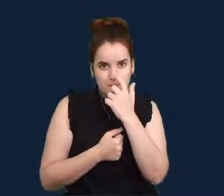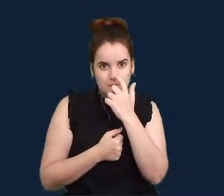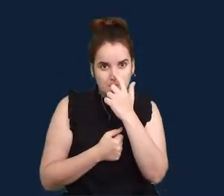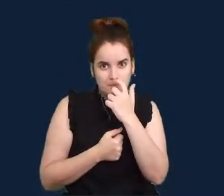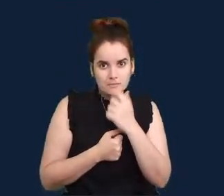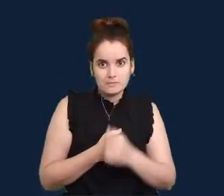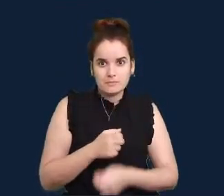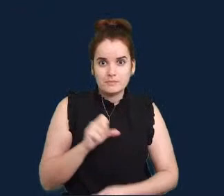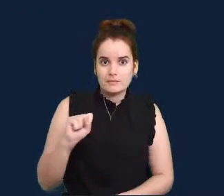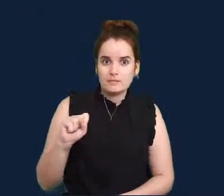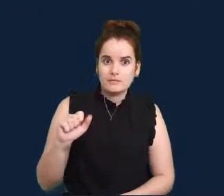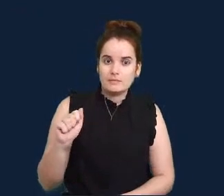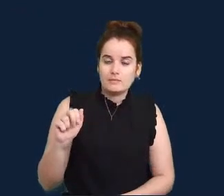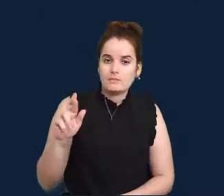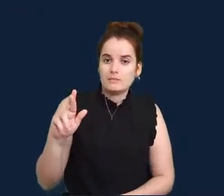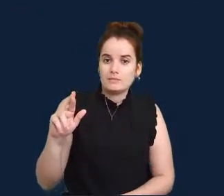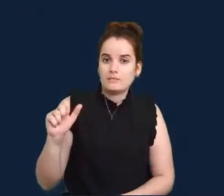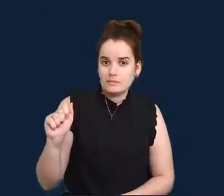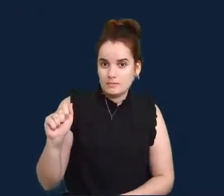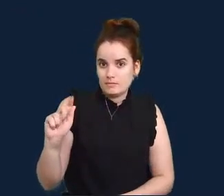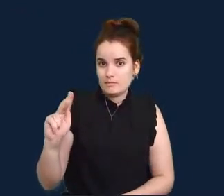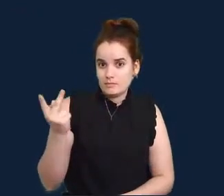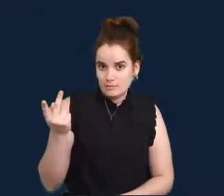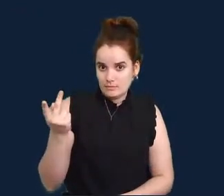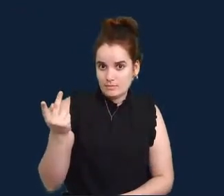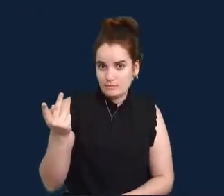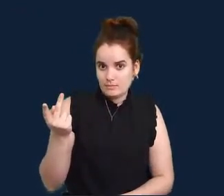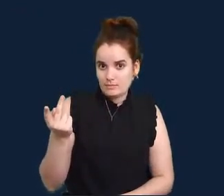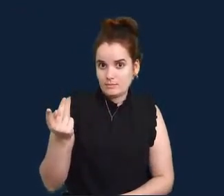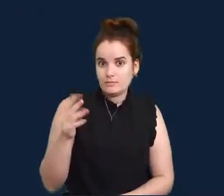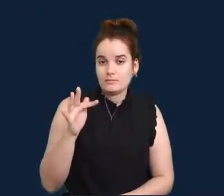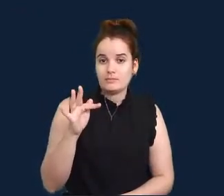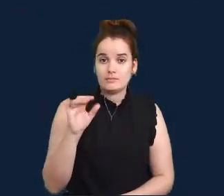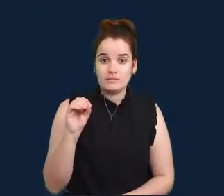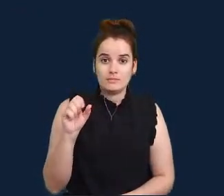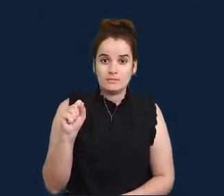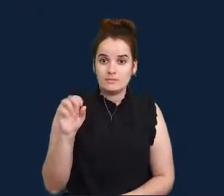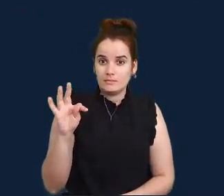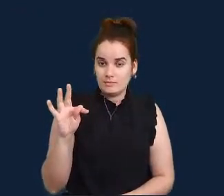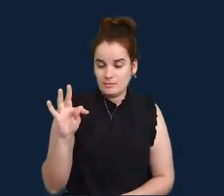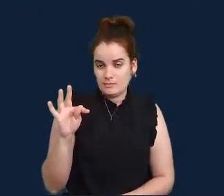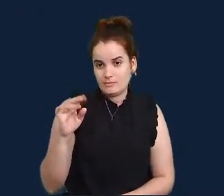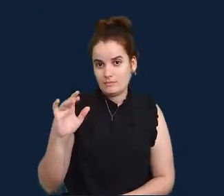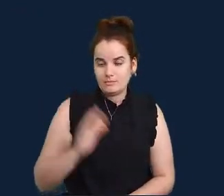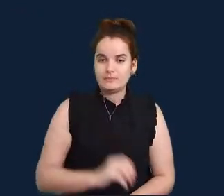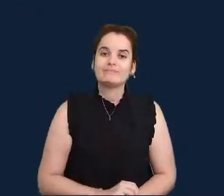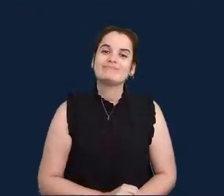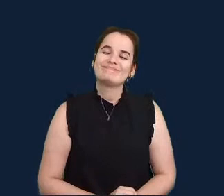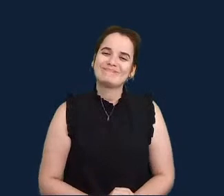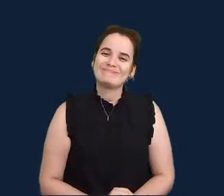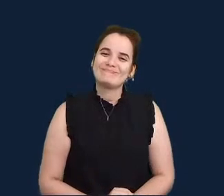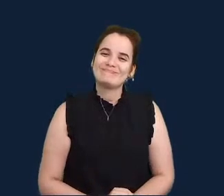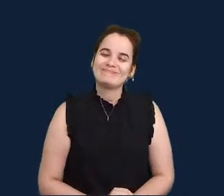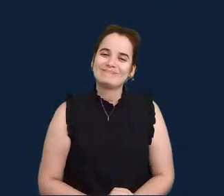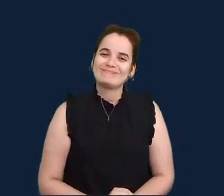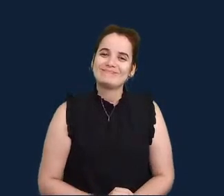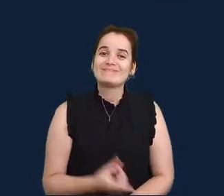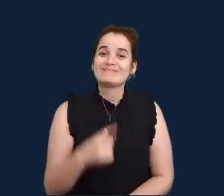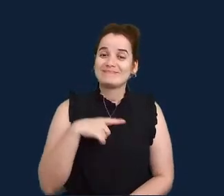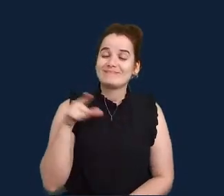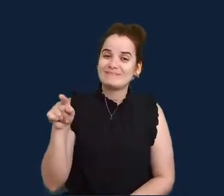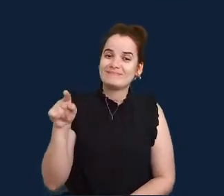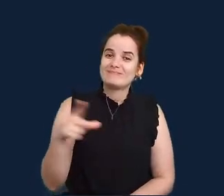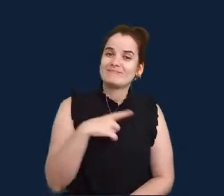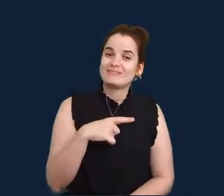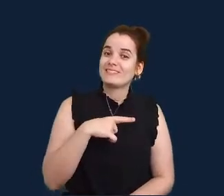Okay. So they have several resources on accessibility.